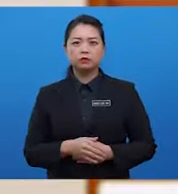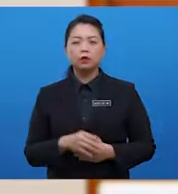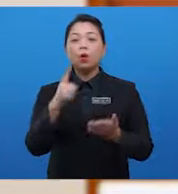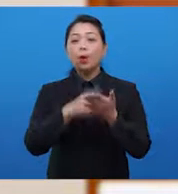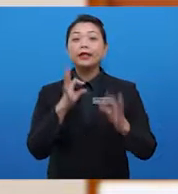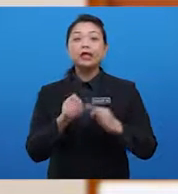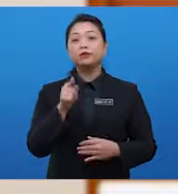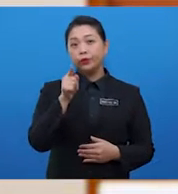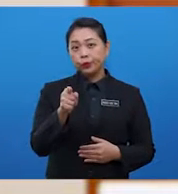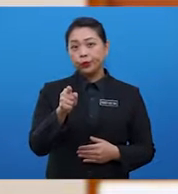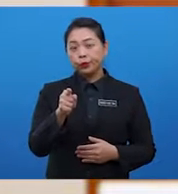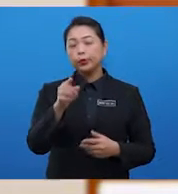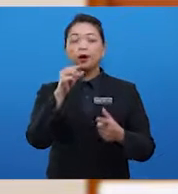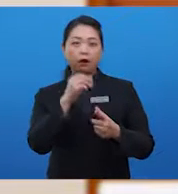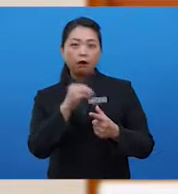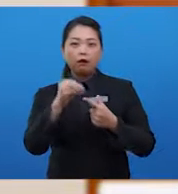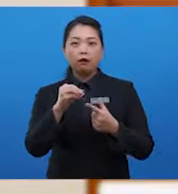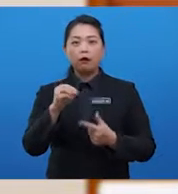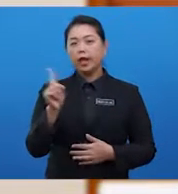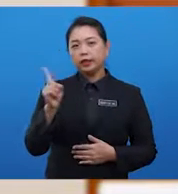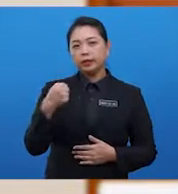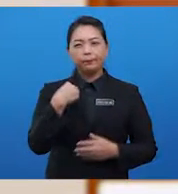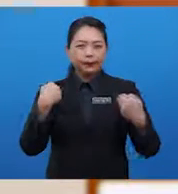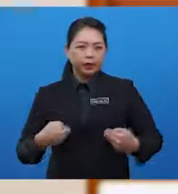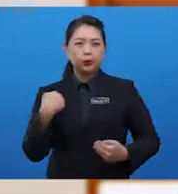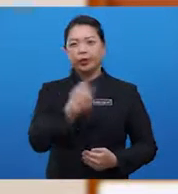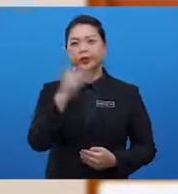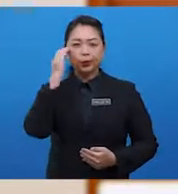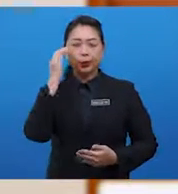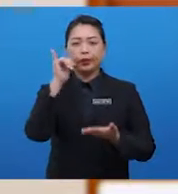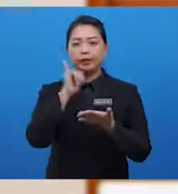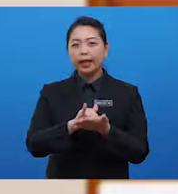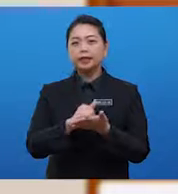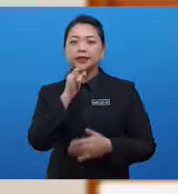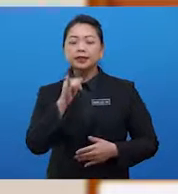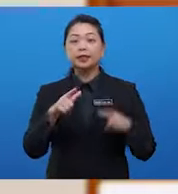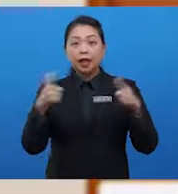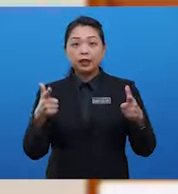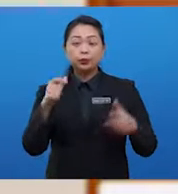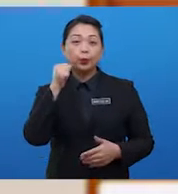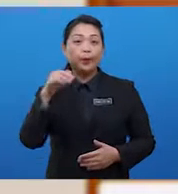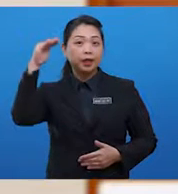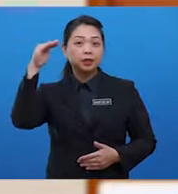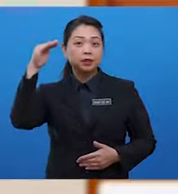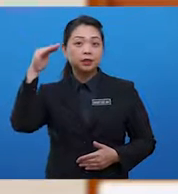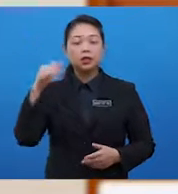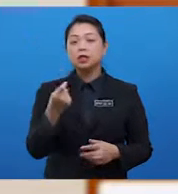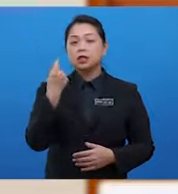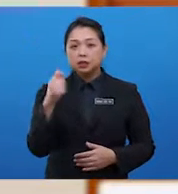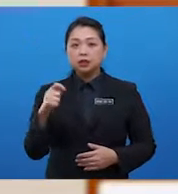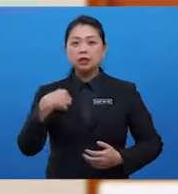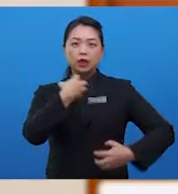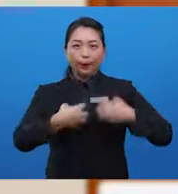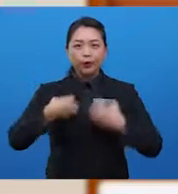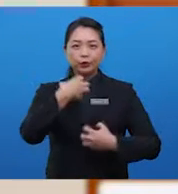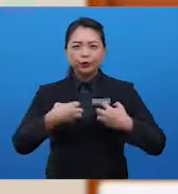if you or anybody we know is that large woman? The emotional